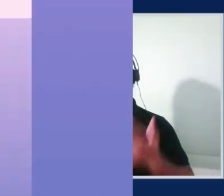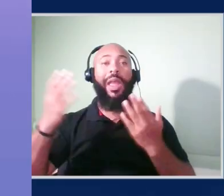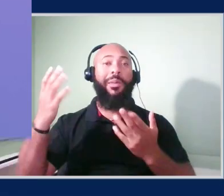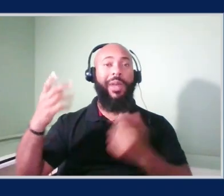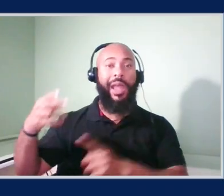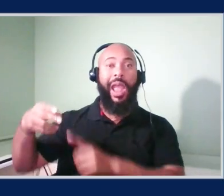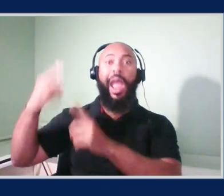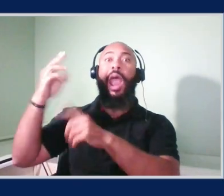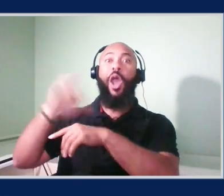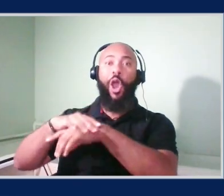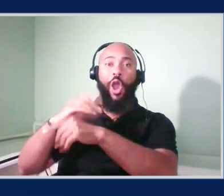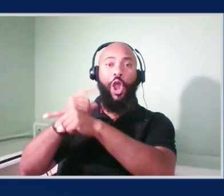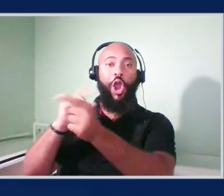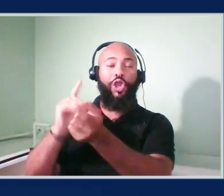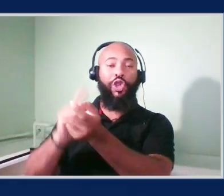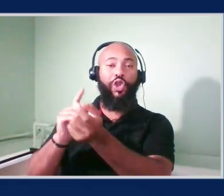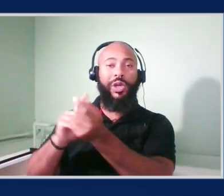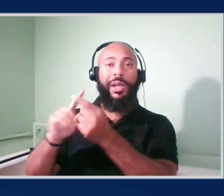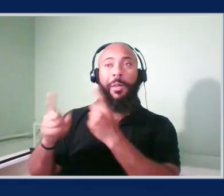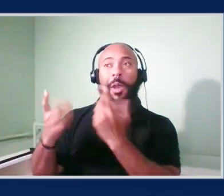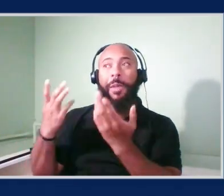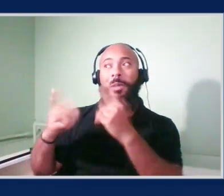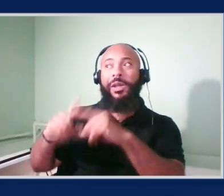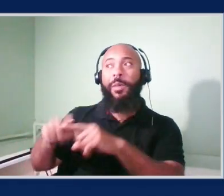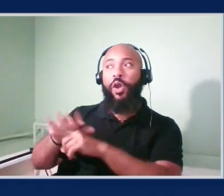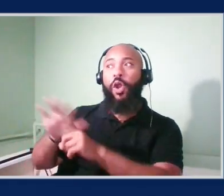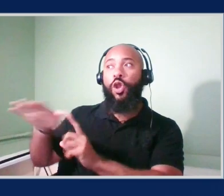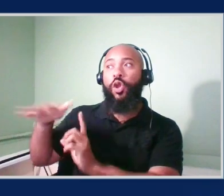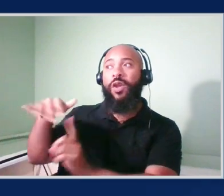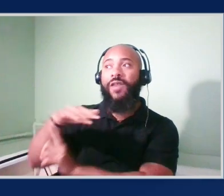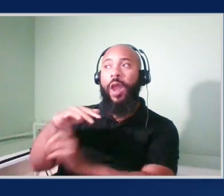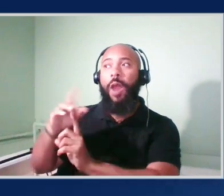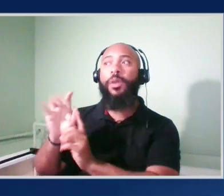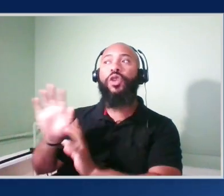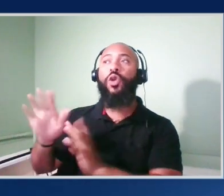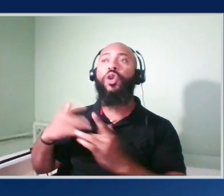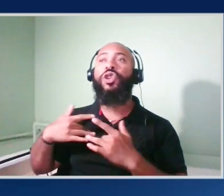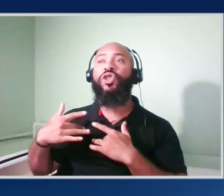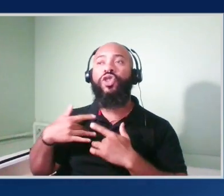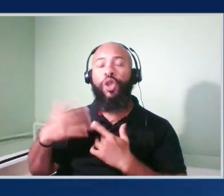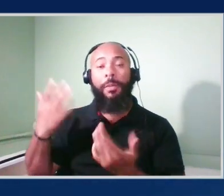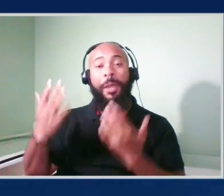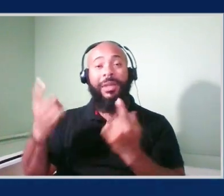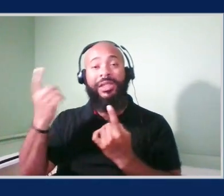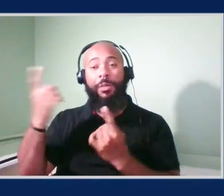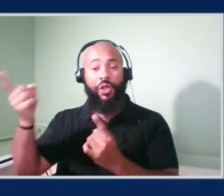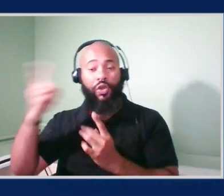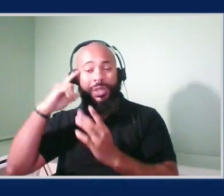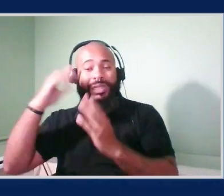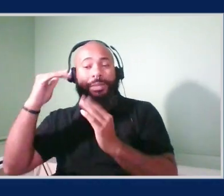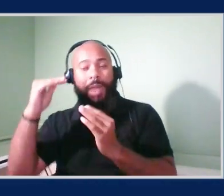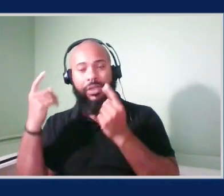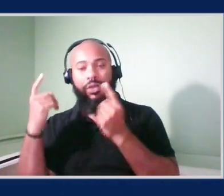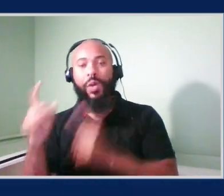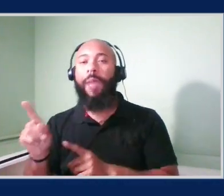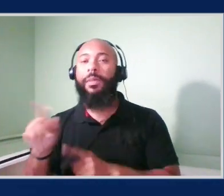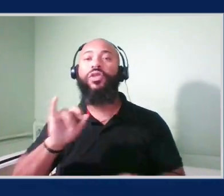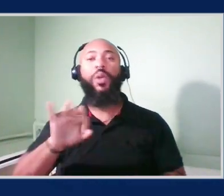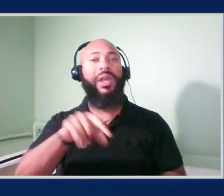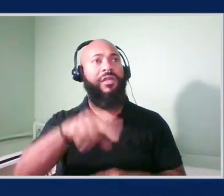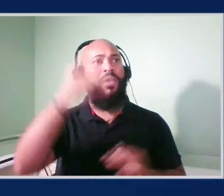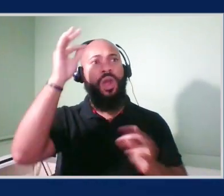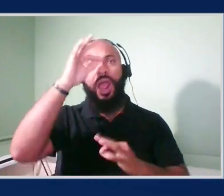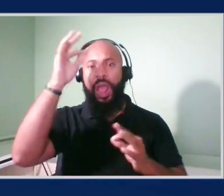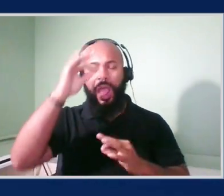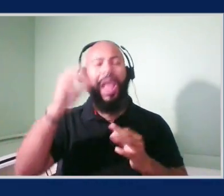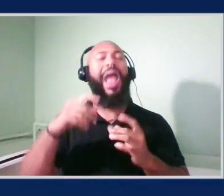in terms of your environment and what you're concerned about, it may be something that you expect to happen. So if you don't know, absolutely cut a